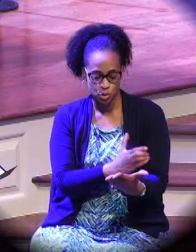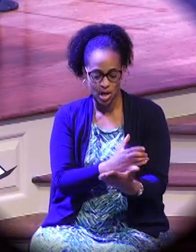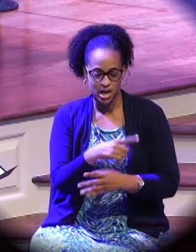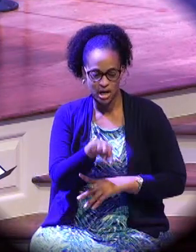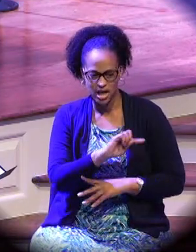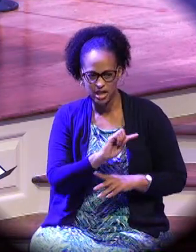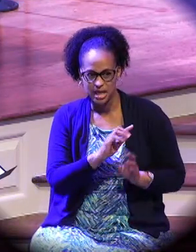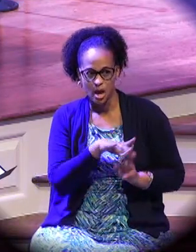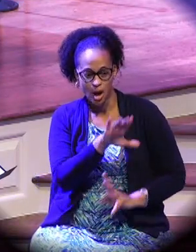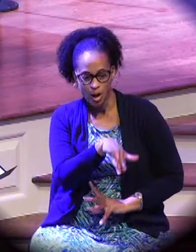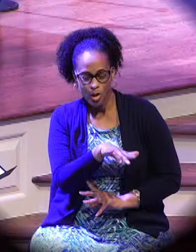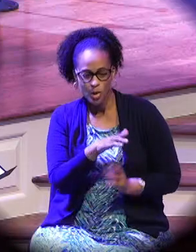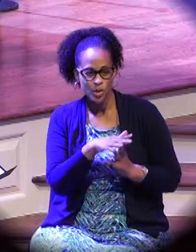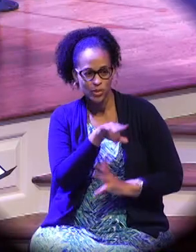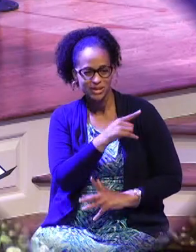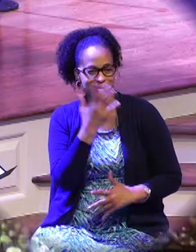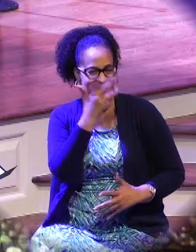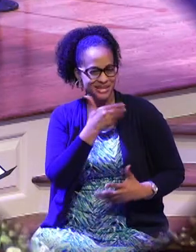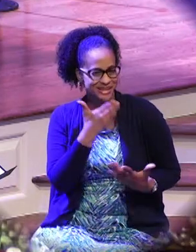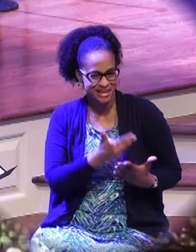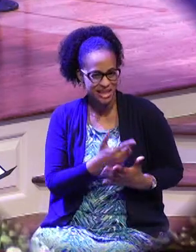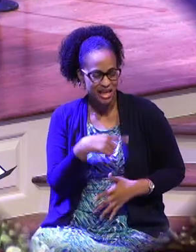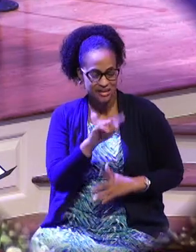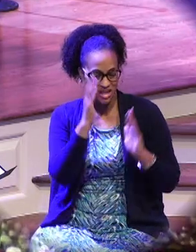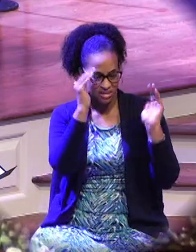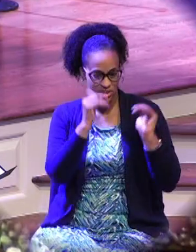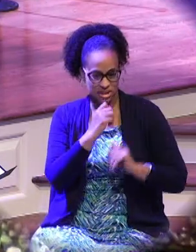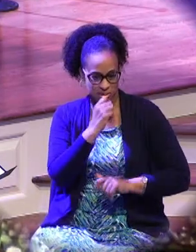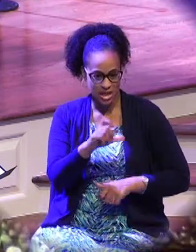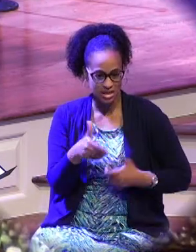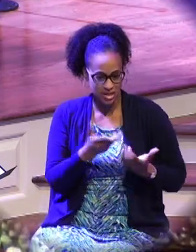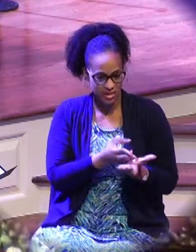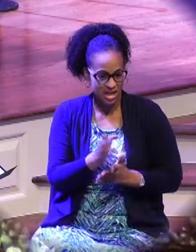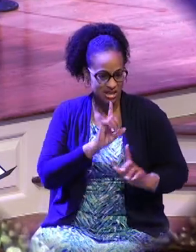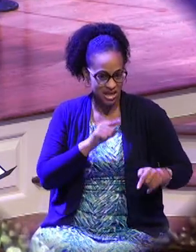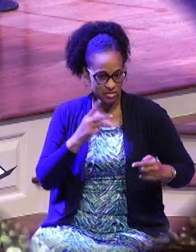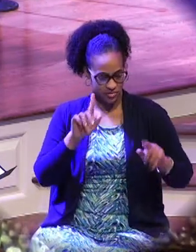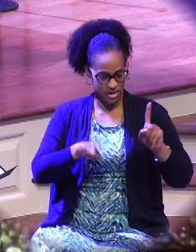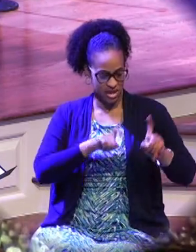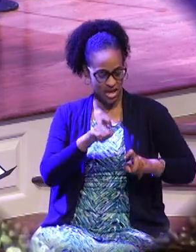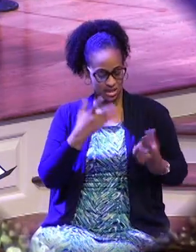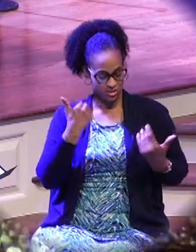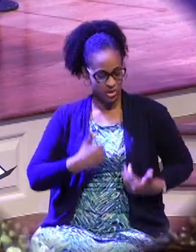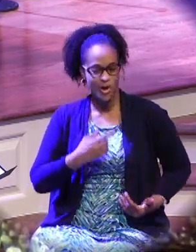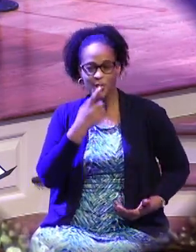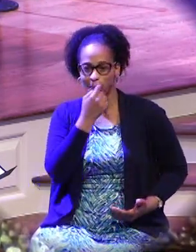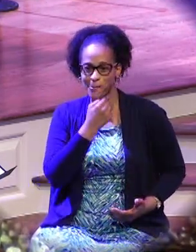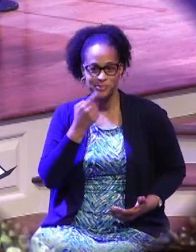goatee looks good and just expect them to not give an honest answer if I want an honest answer. Like,